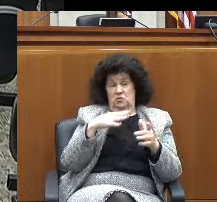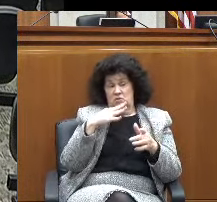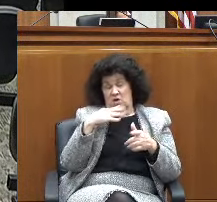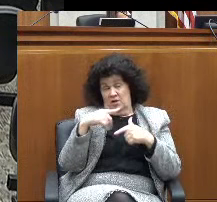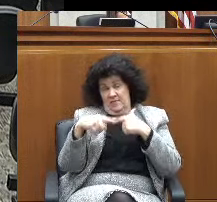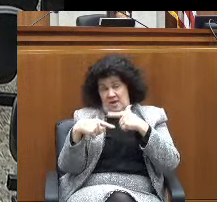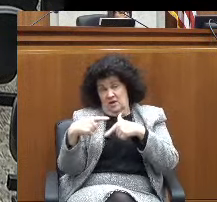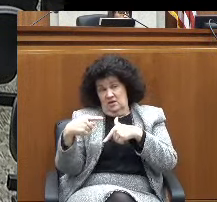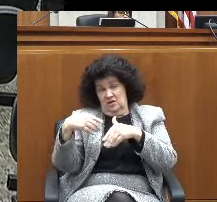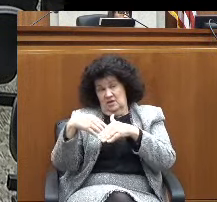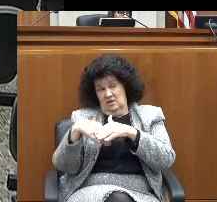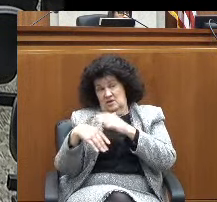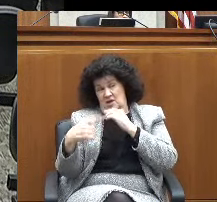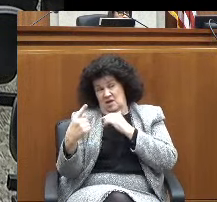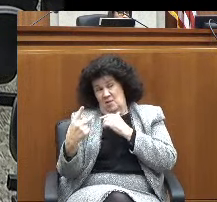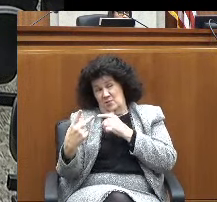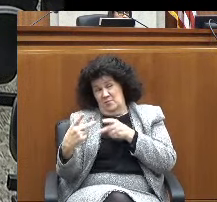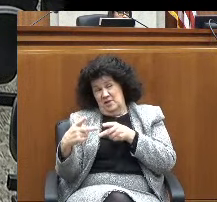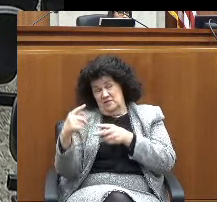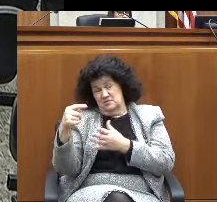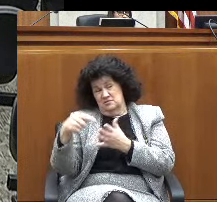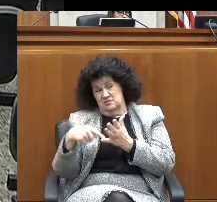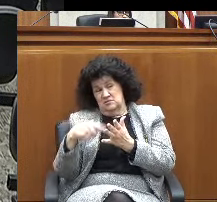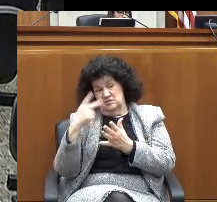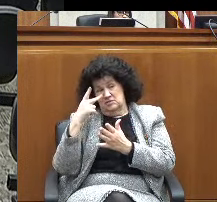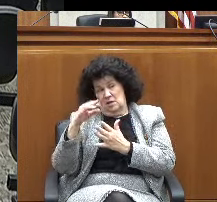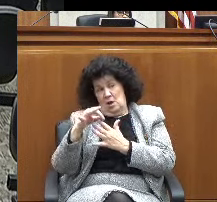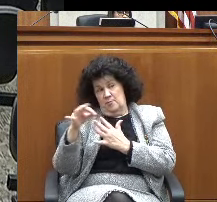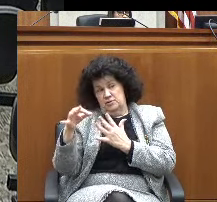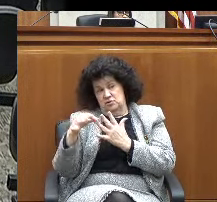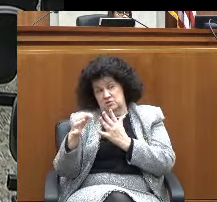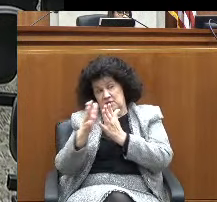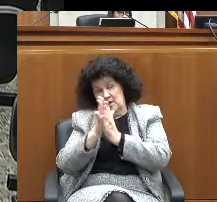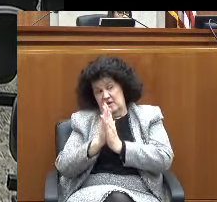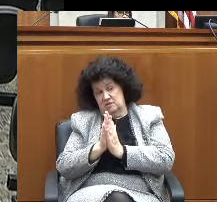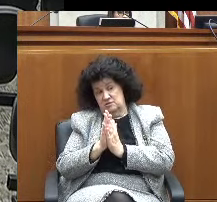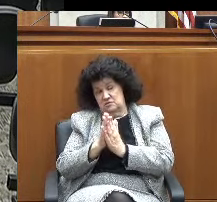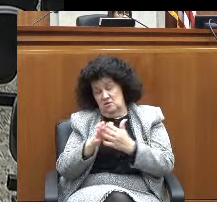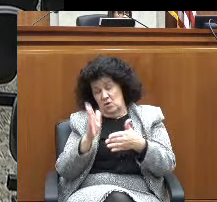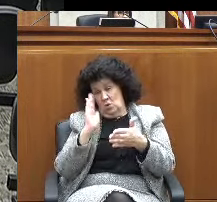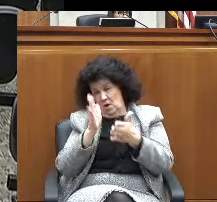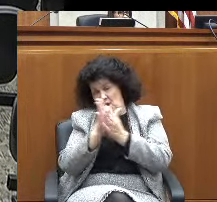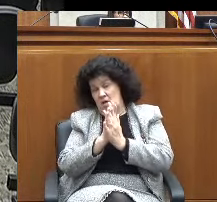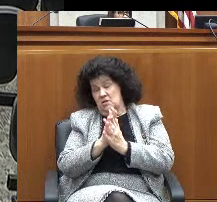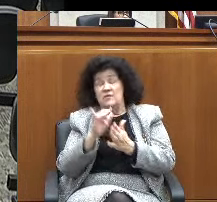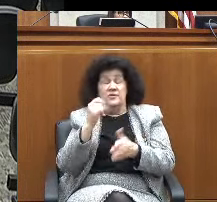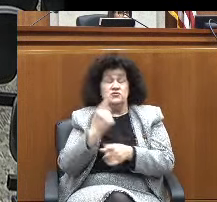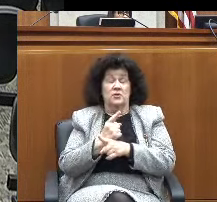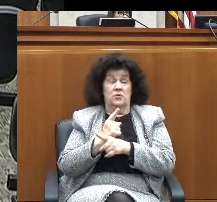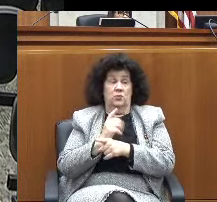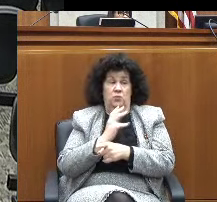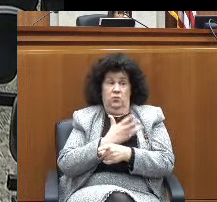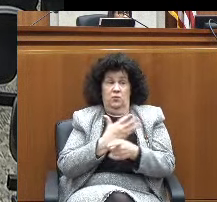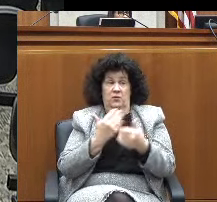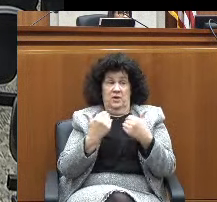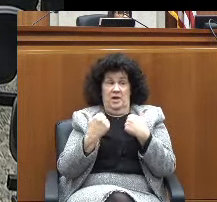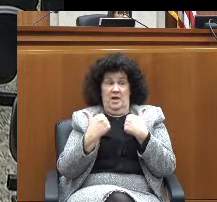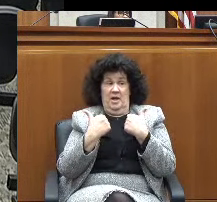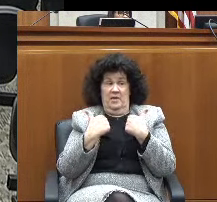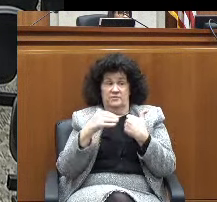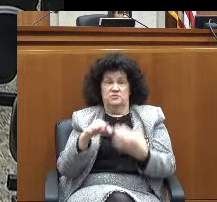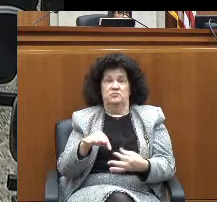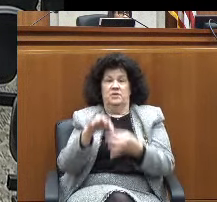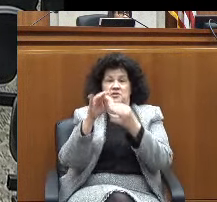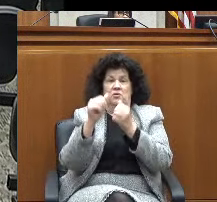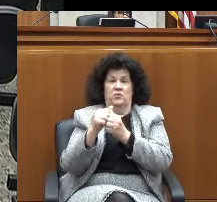in a couple places in the options that are asked. So that is correct. We are having, especially